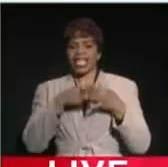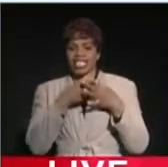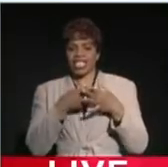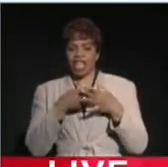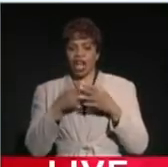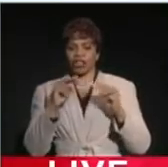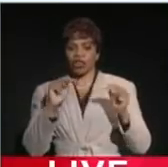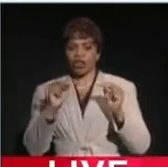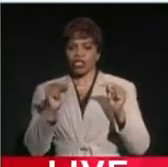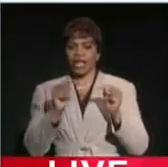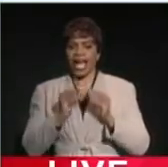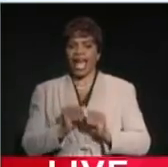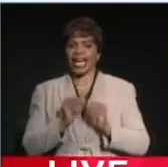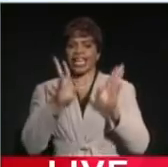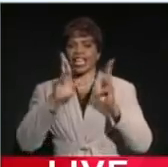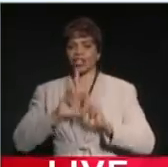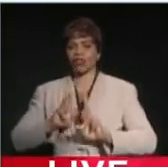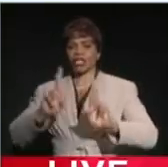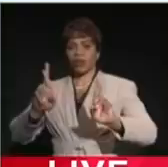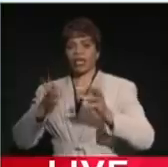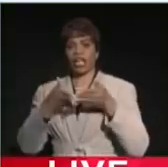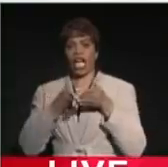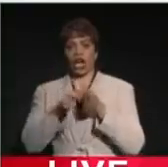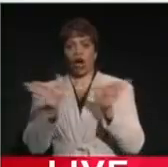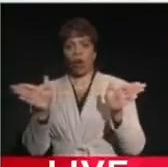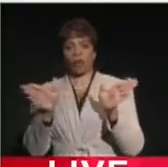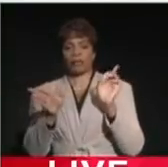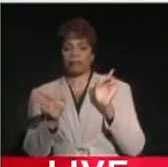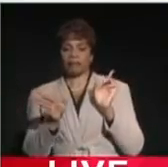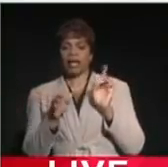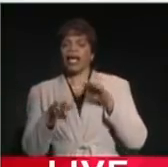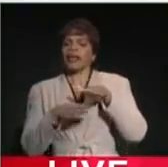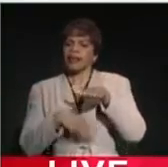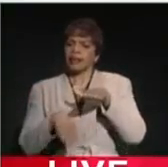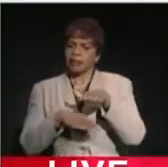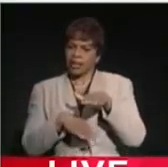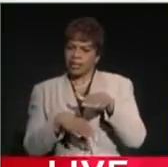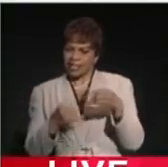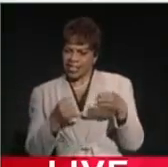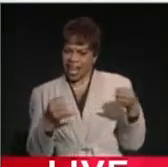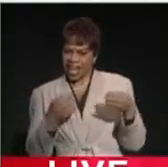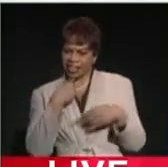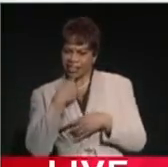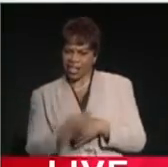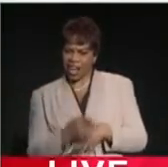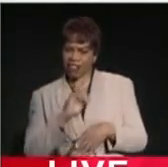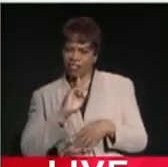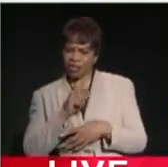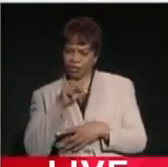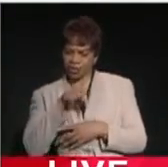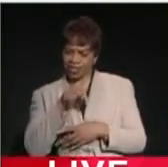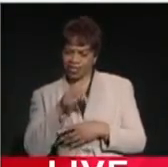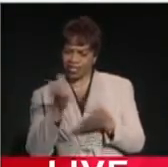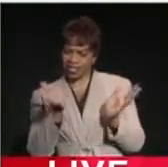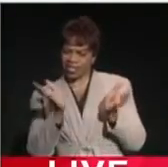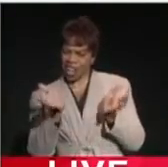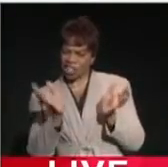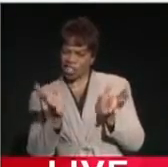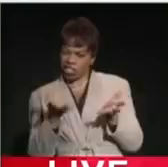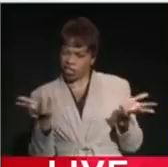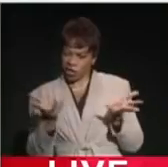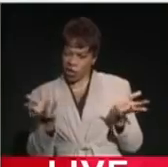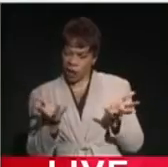respectfully, and openly. Shouldn't there be a basic line here of telling the truth in these discussions? Absolutely. Oh, I mean, but that's for our audience to decide. Please. Come